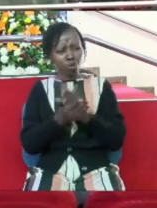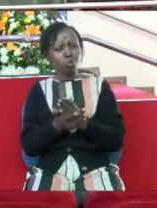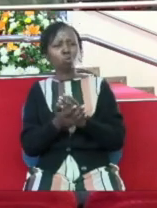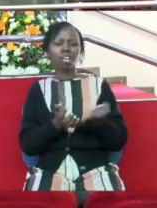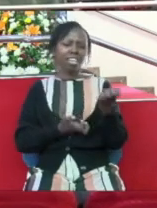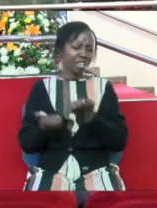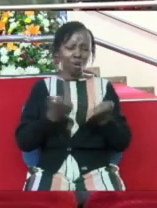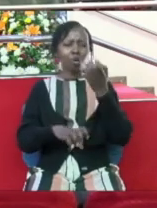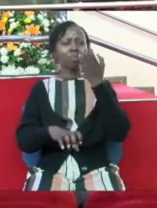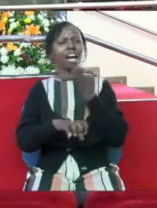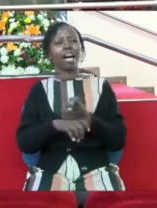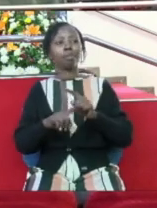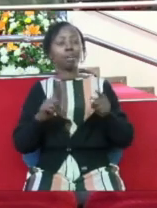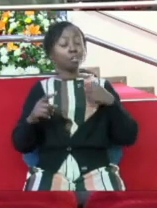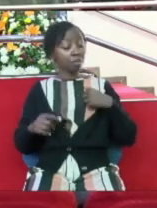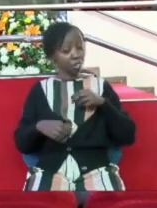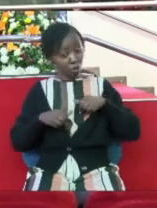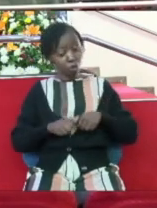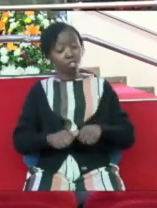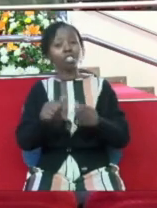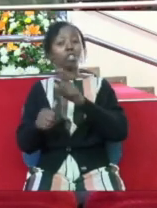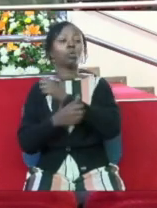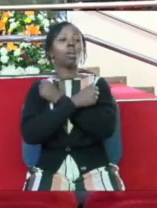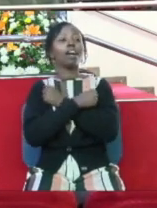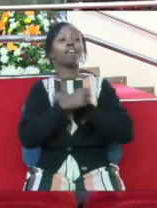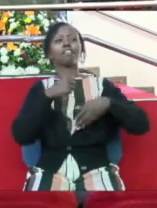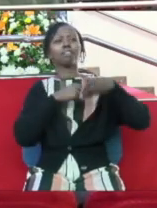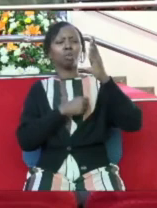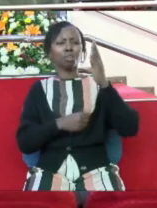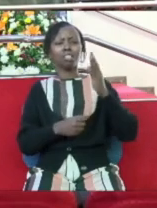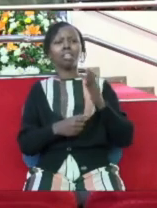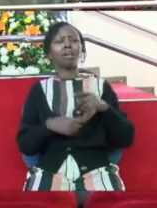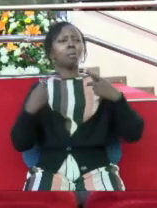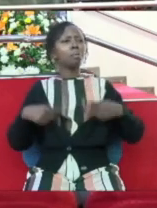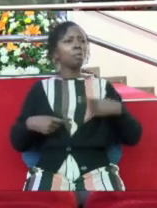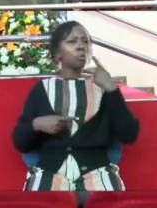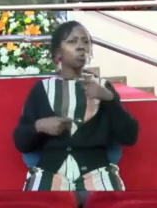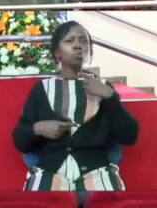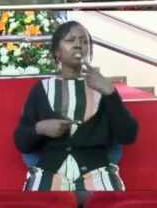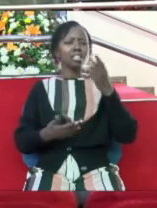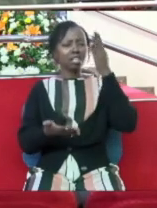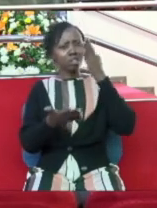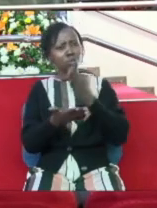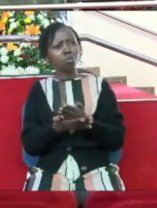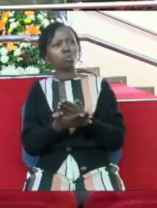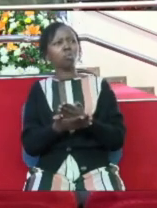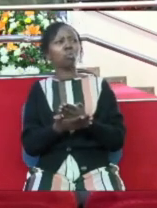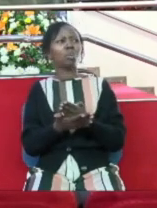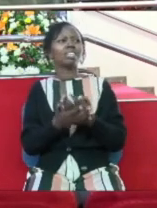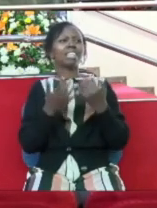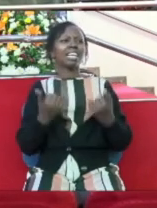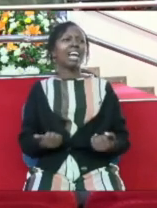with him. Bado nitampenda Mungu na nitembee pamoja naye. They will say in as much as I may not be able to buy the same basket of goods with the amount I